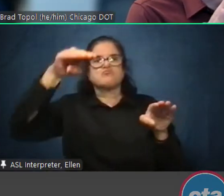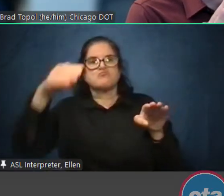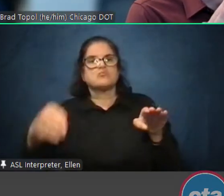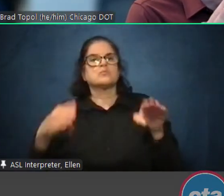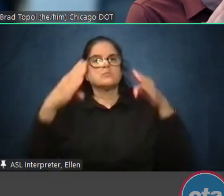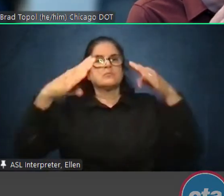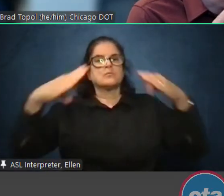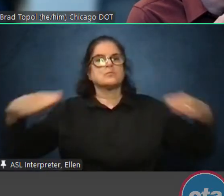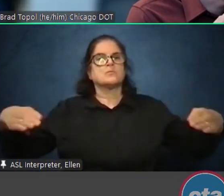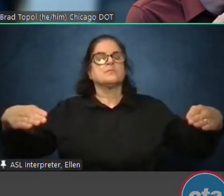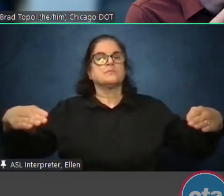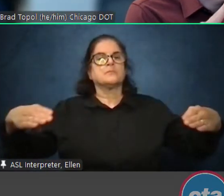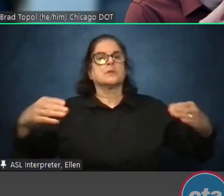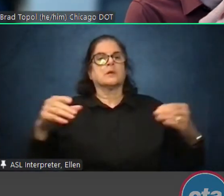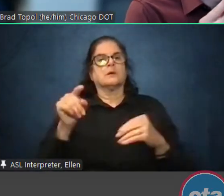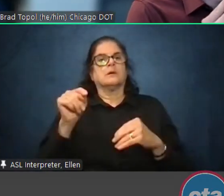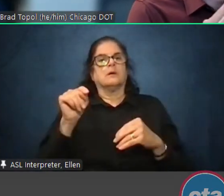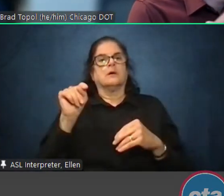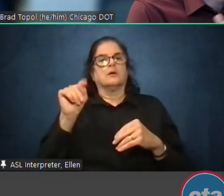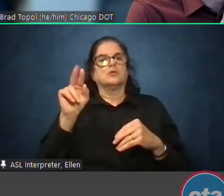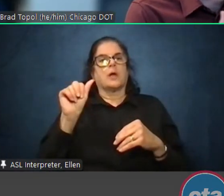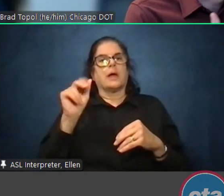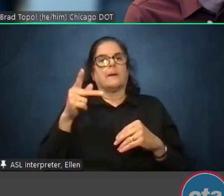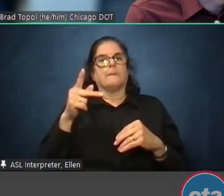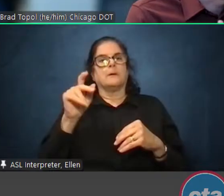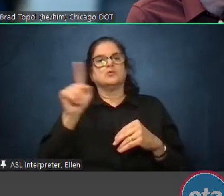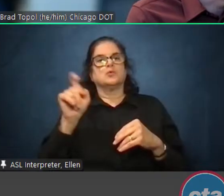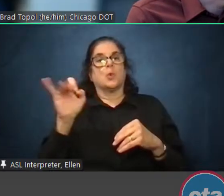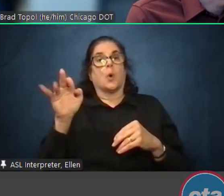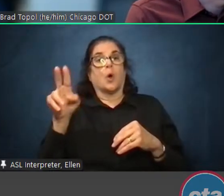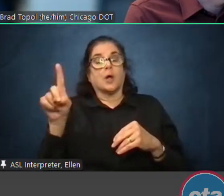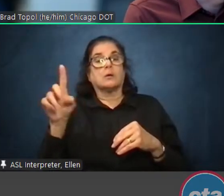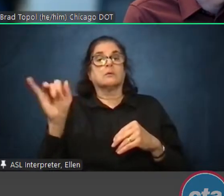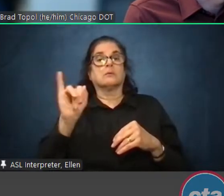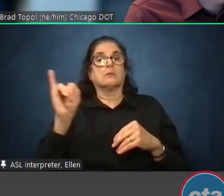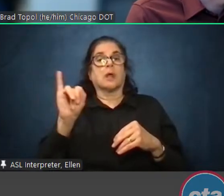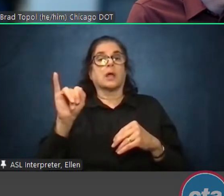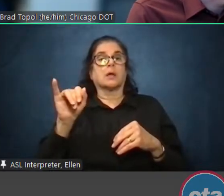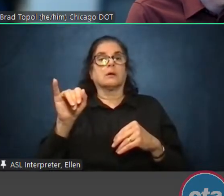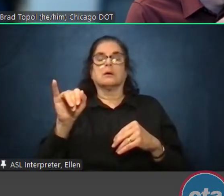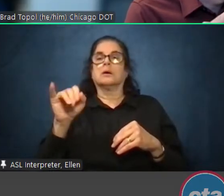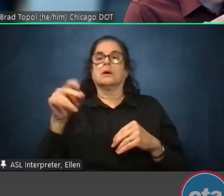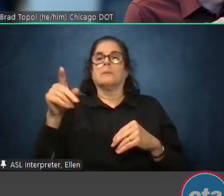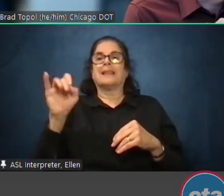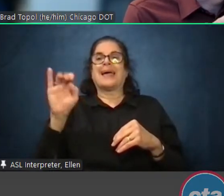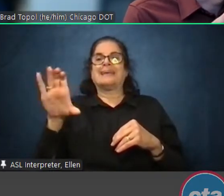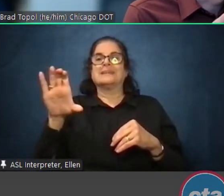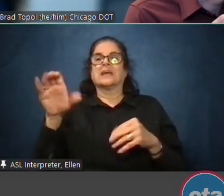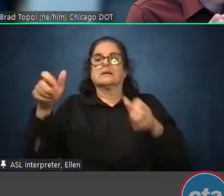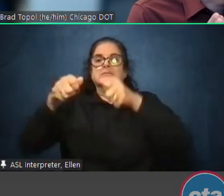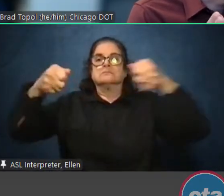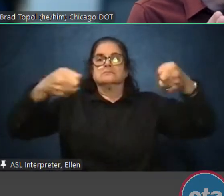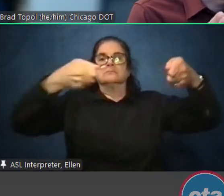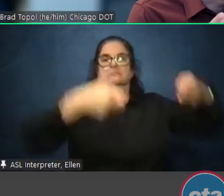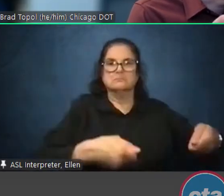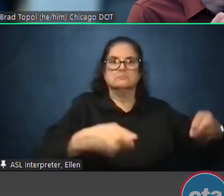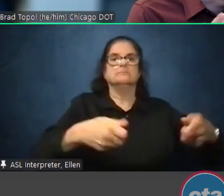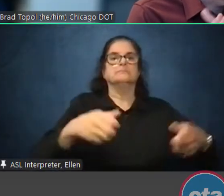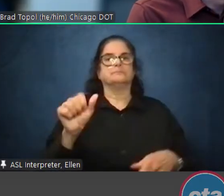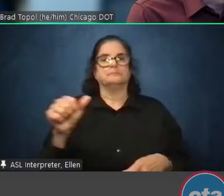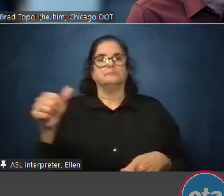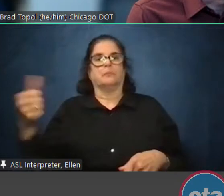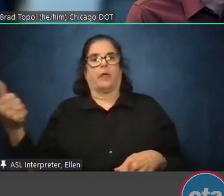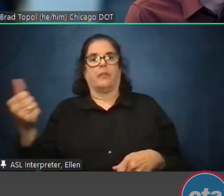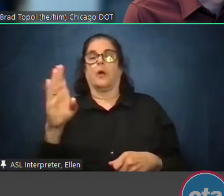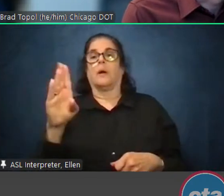of the trapezoidal treatment. One shows a product that's like a precast plastic product. The other one shows kind of a brick